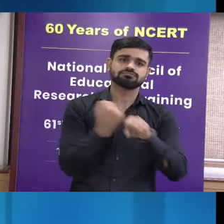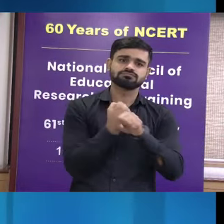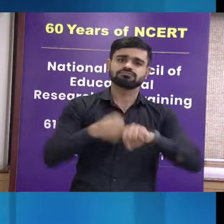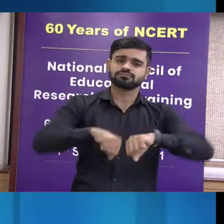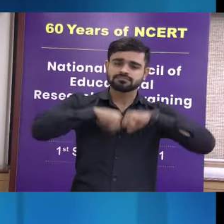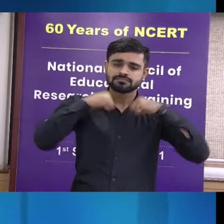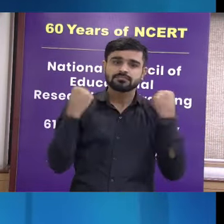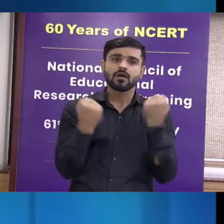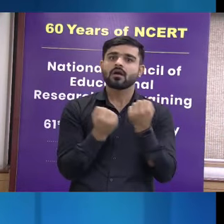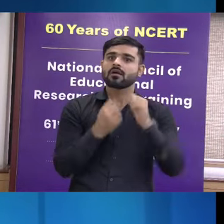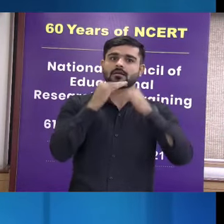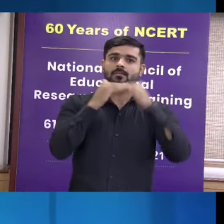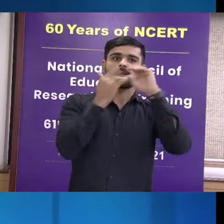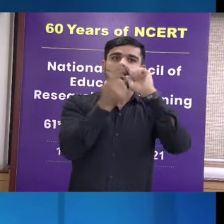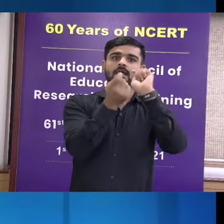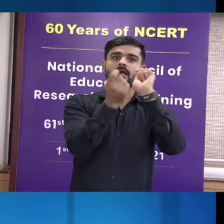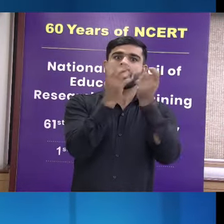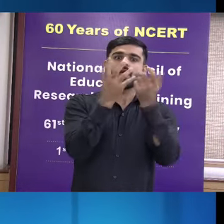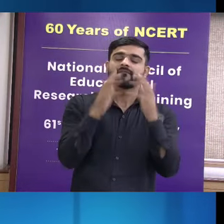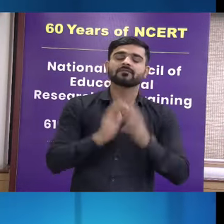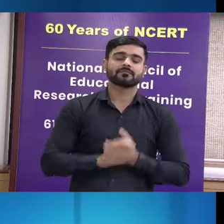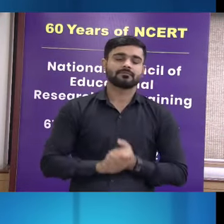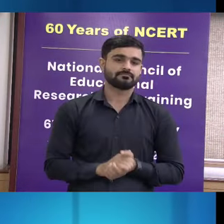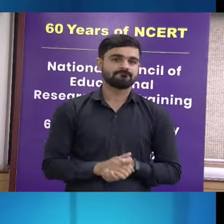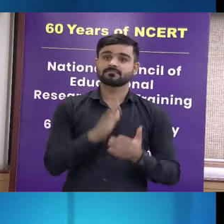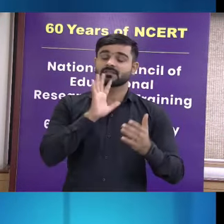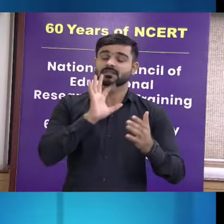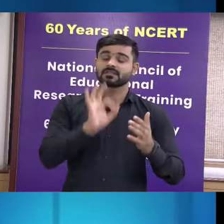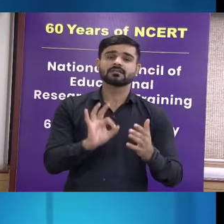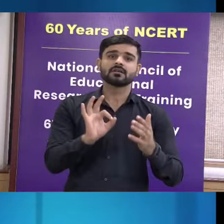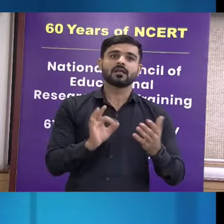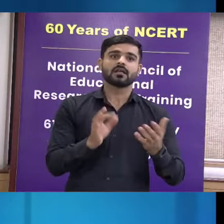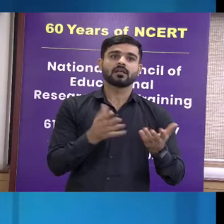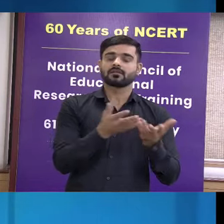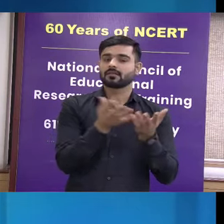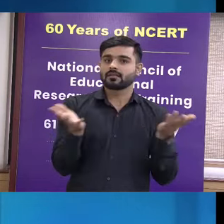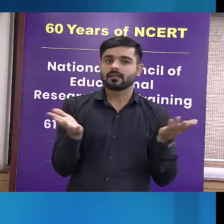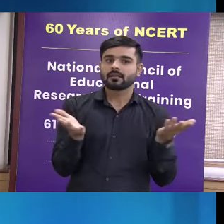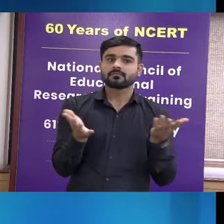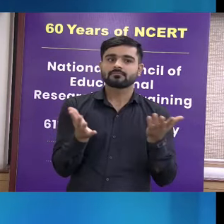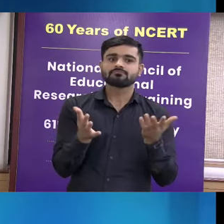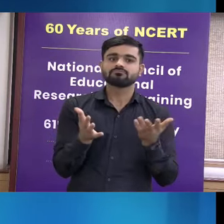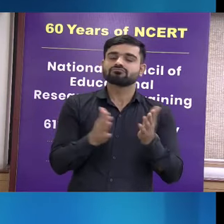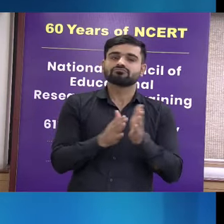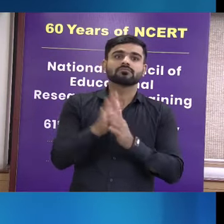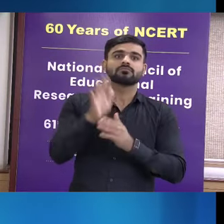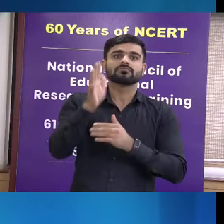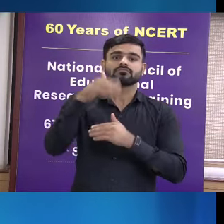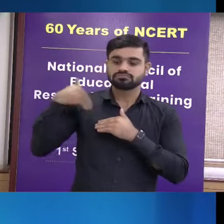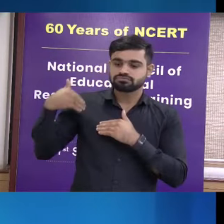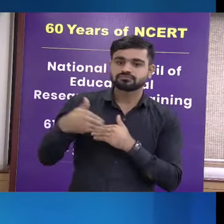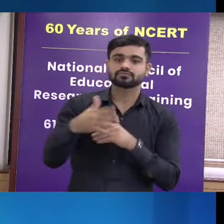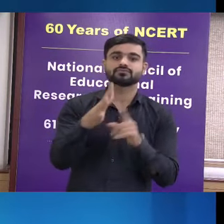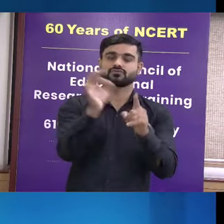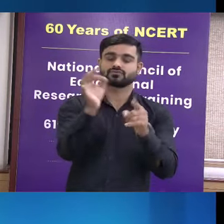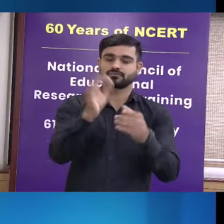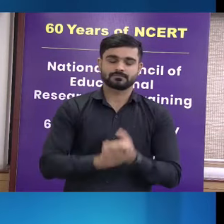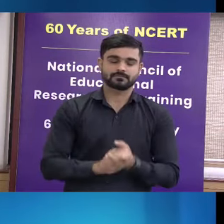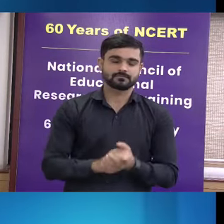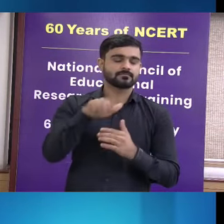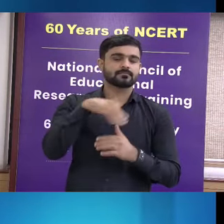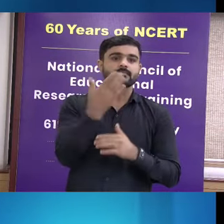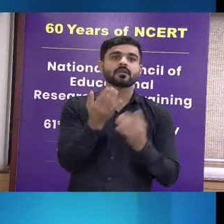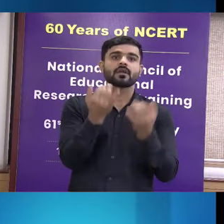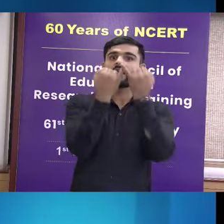these developments and has been leading, has been the leading pioneer, I would say, in